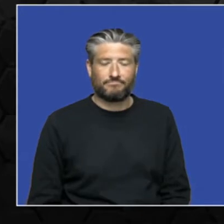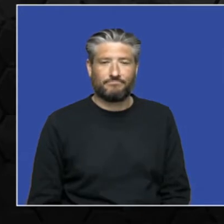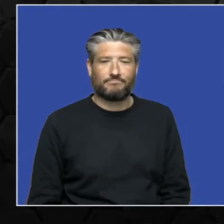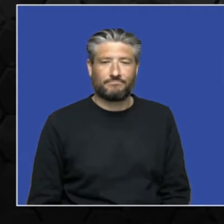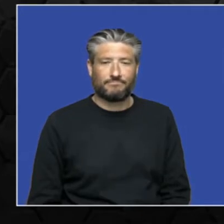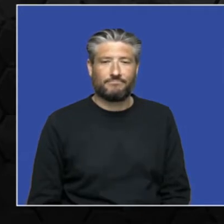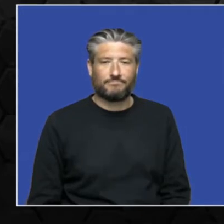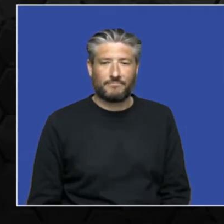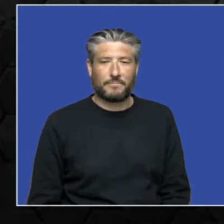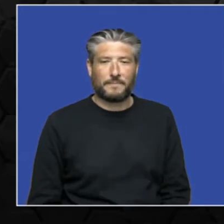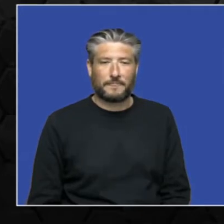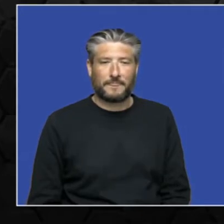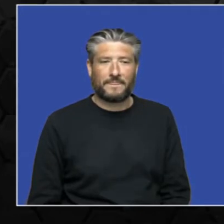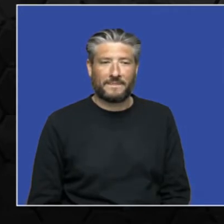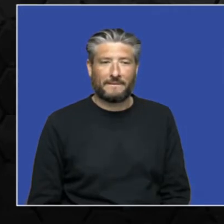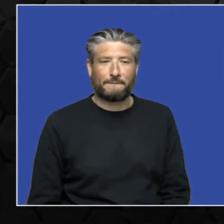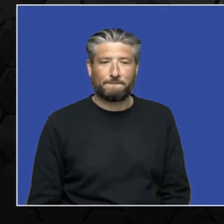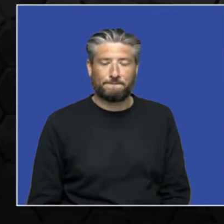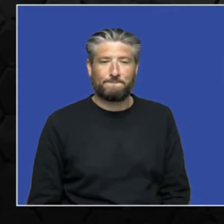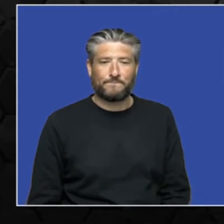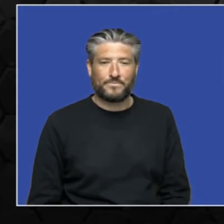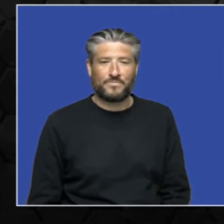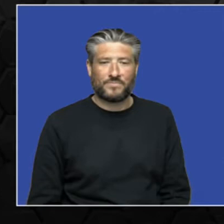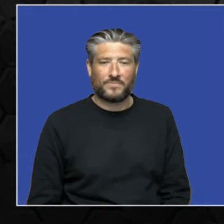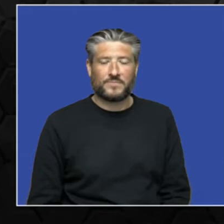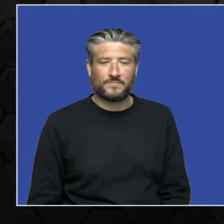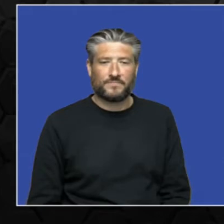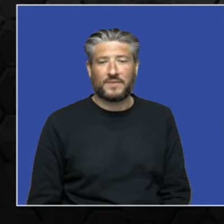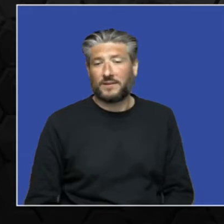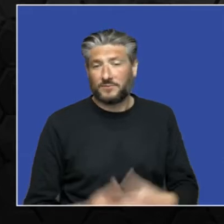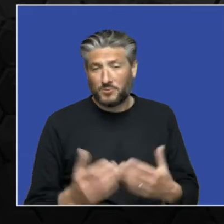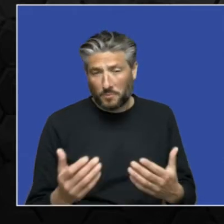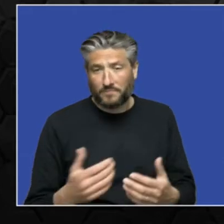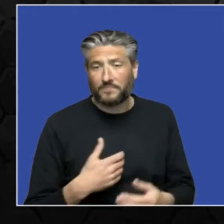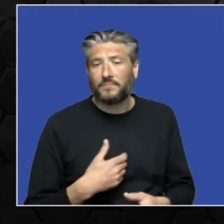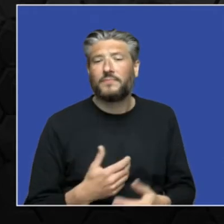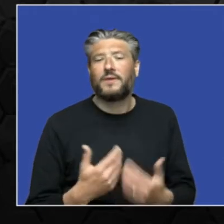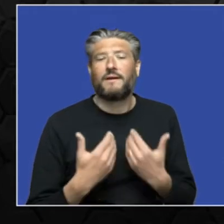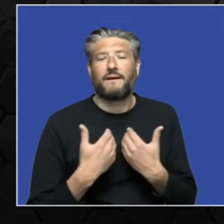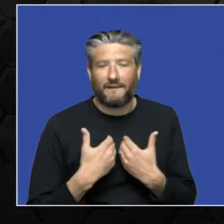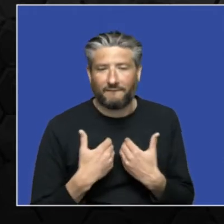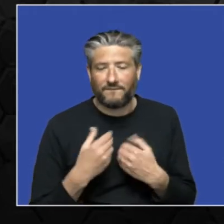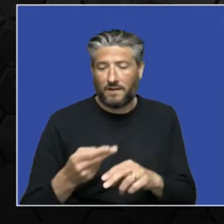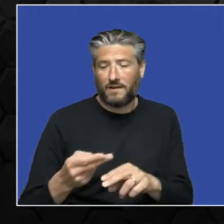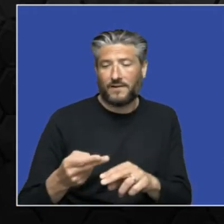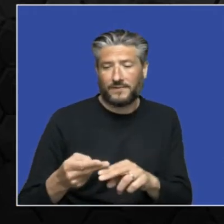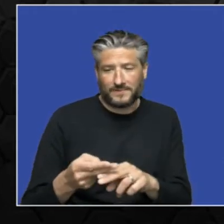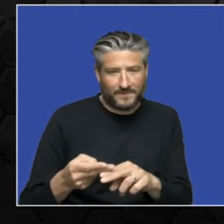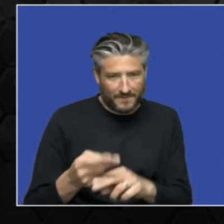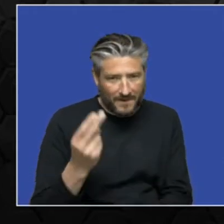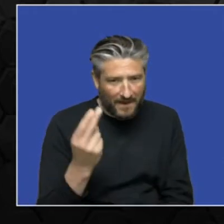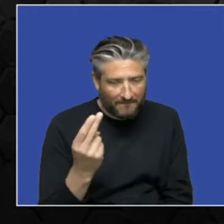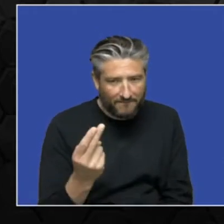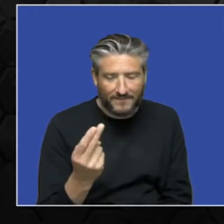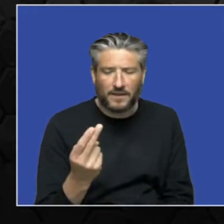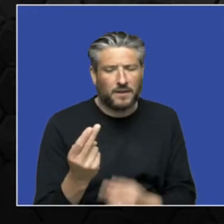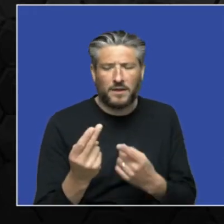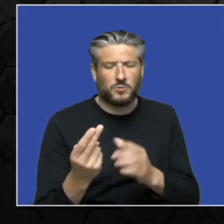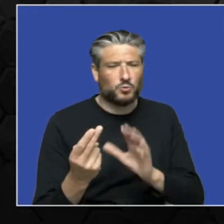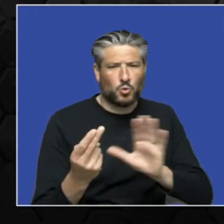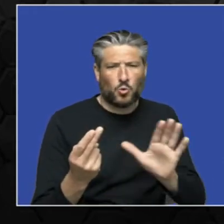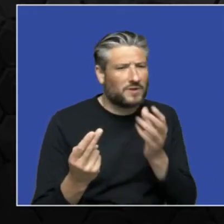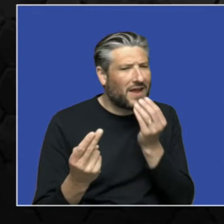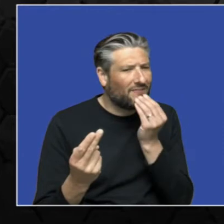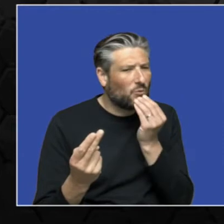some item that we also find in our kitchen, but that isn't a food item, we can